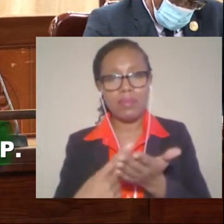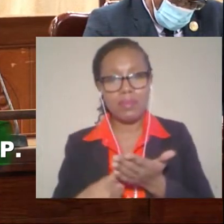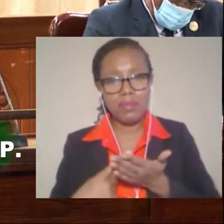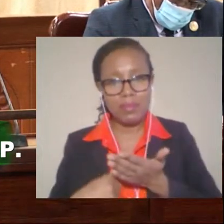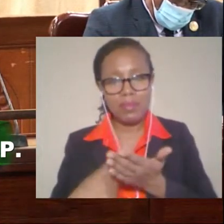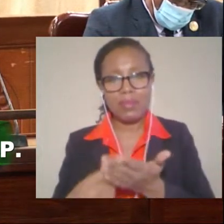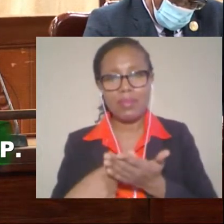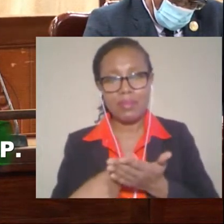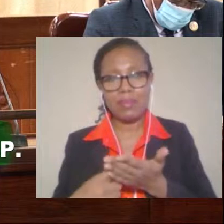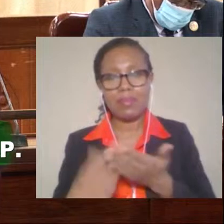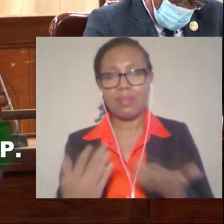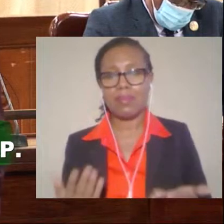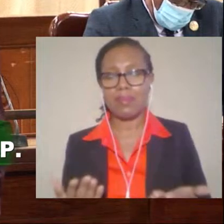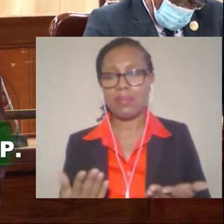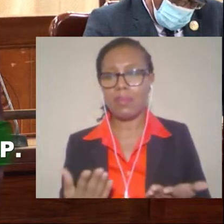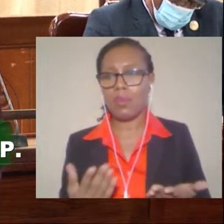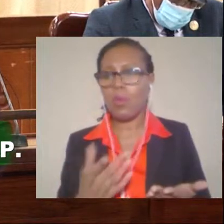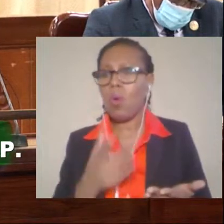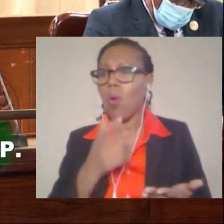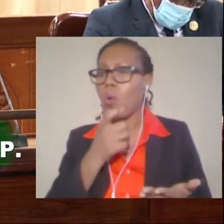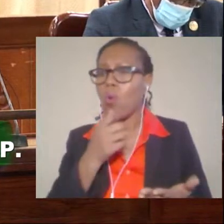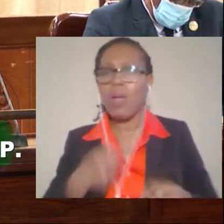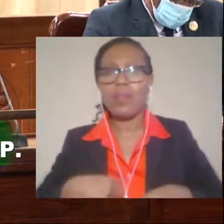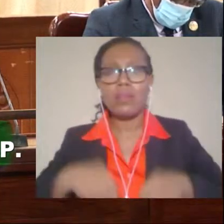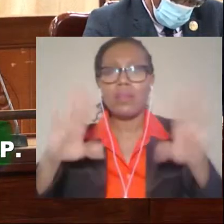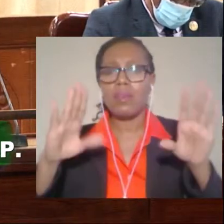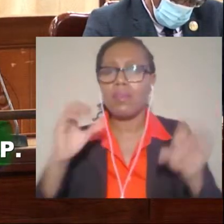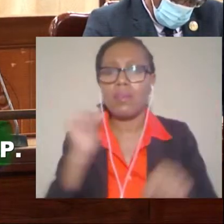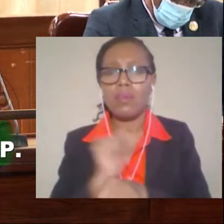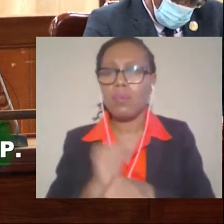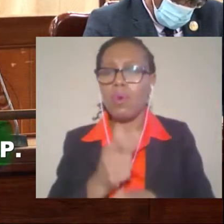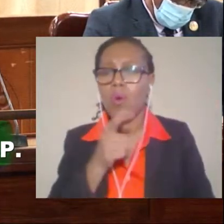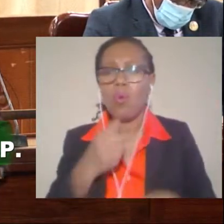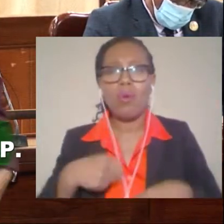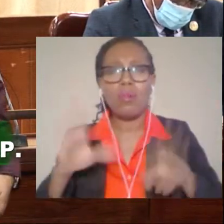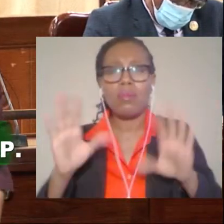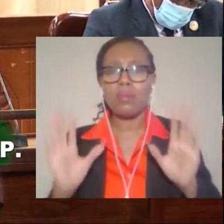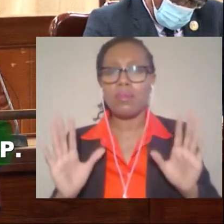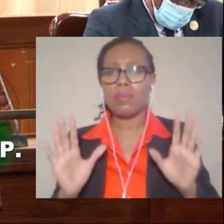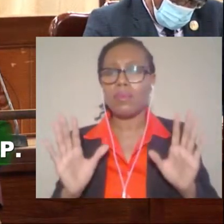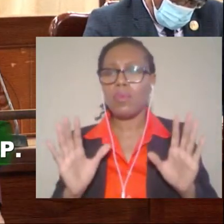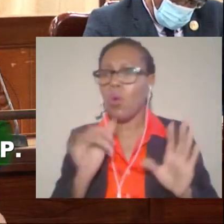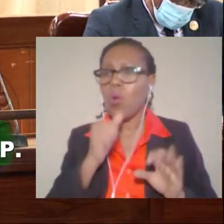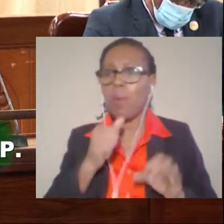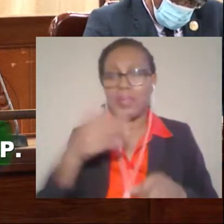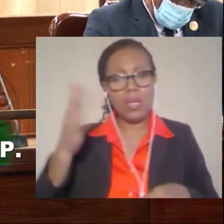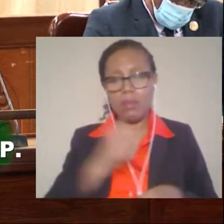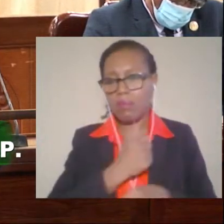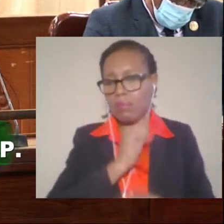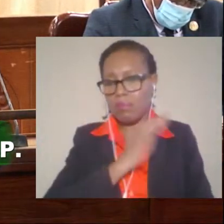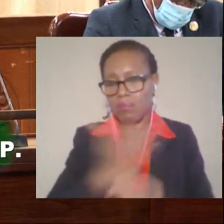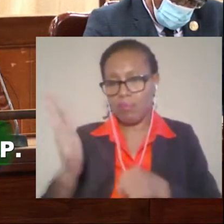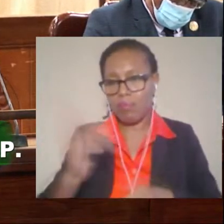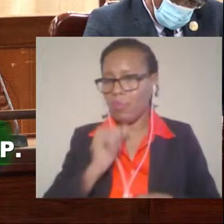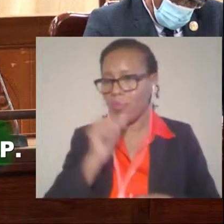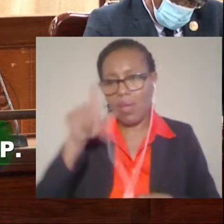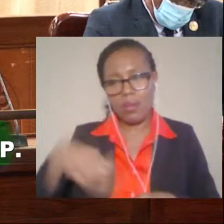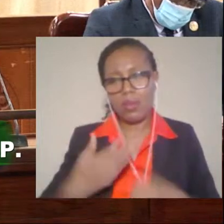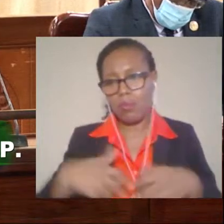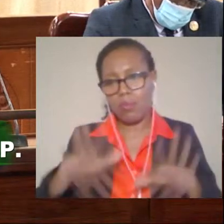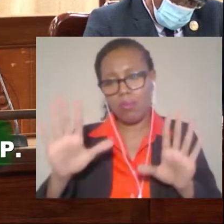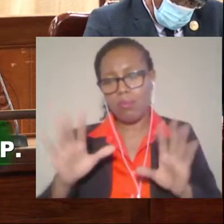Who has resigned? Who has been dismissed? The reasons